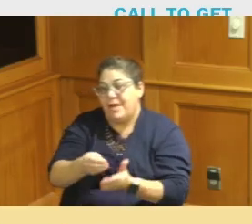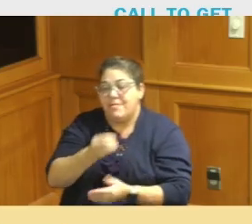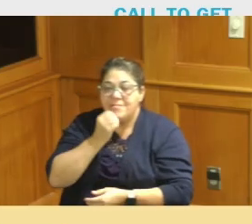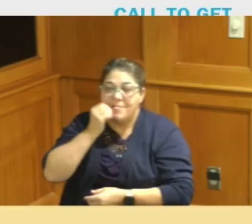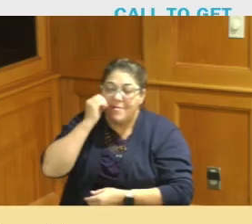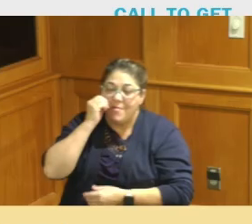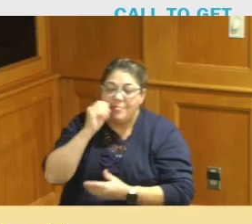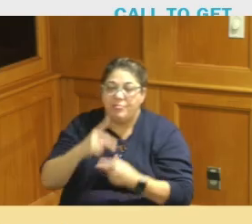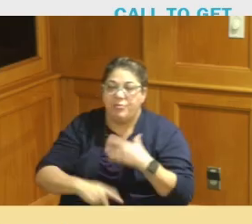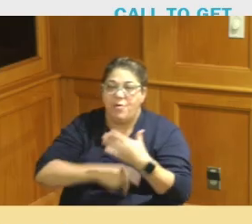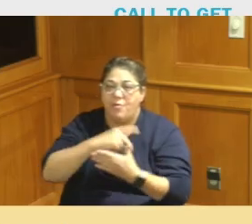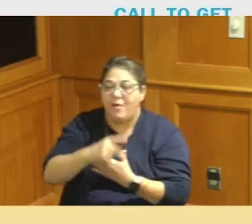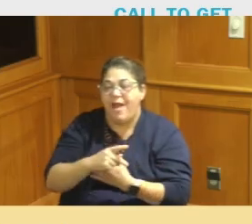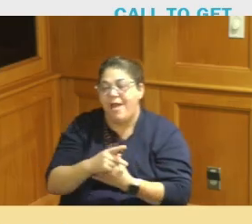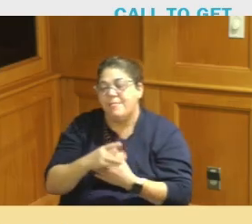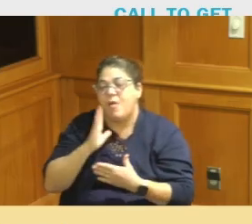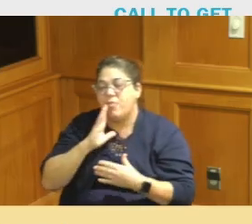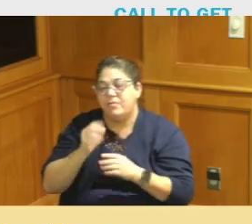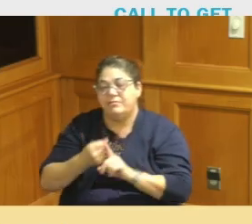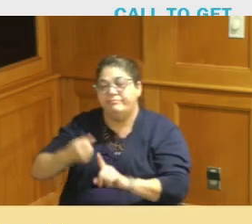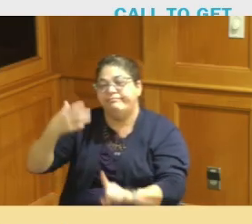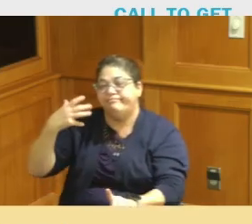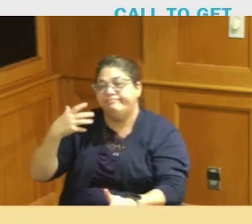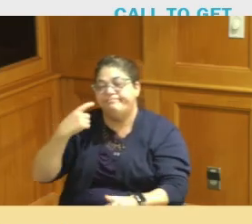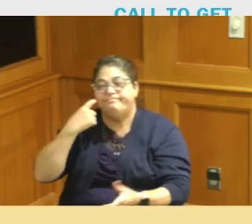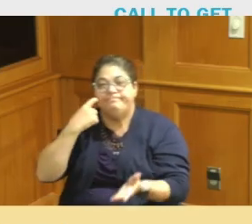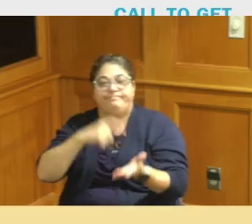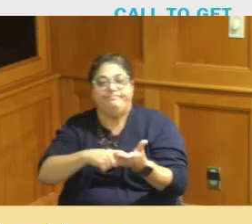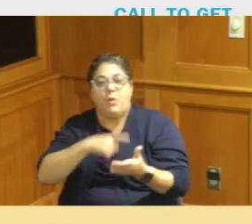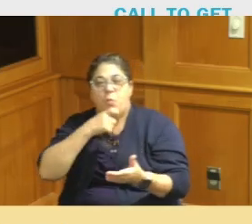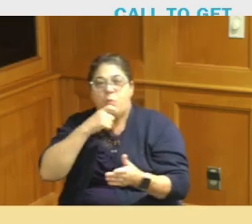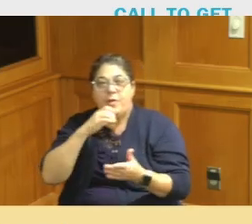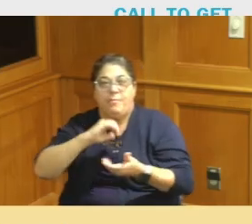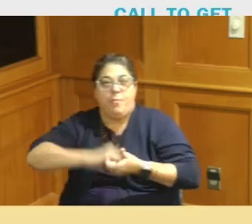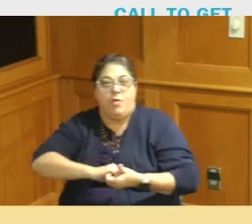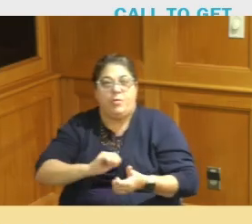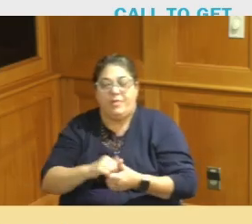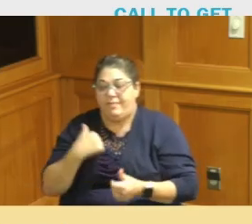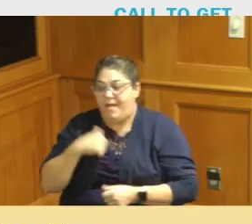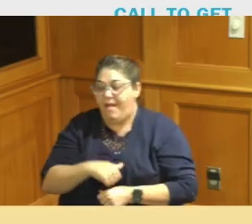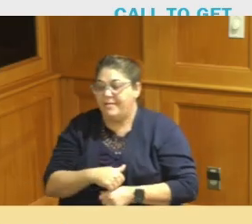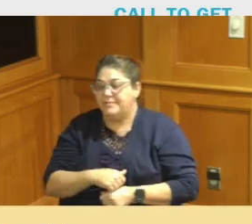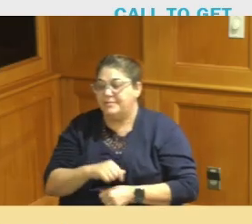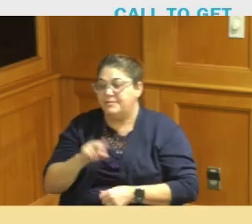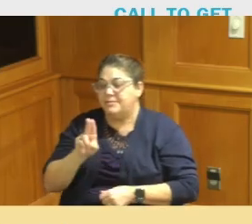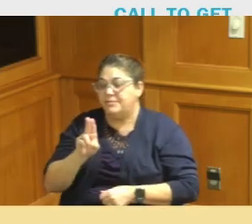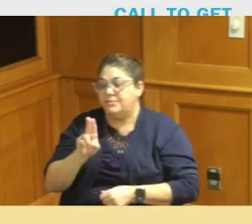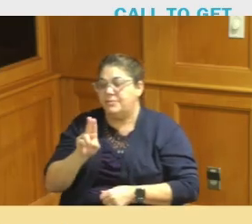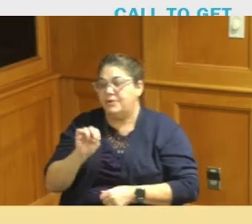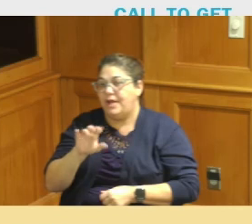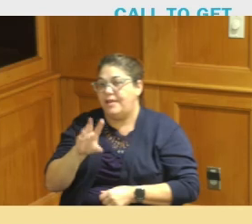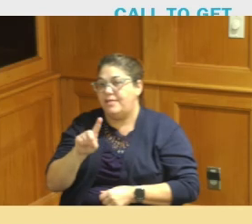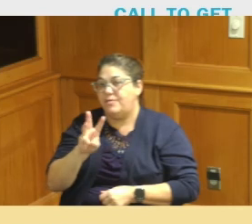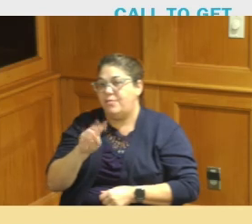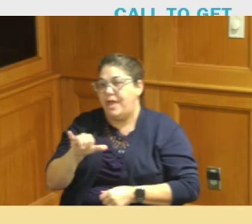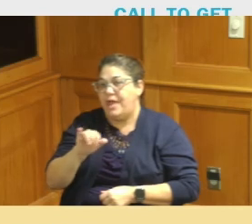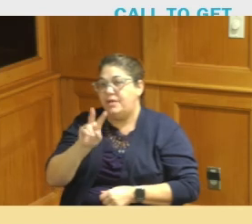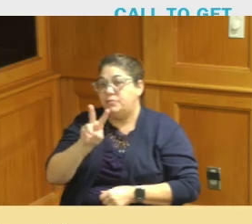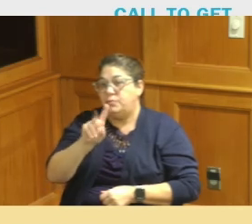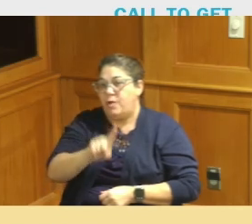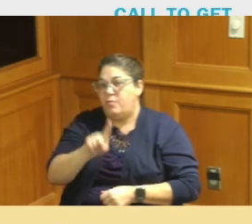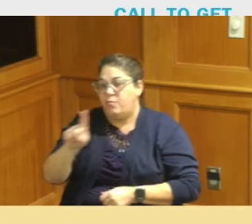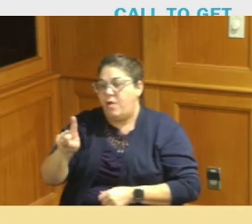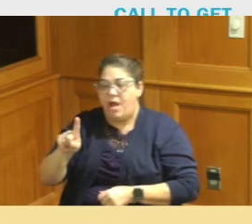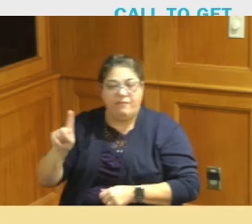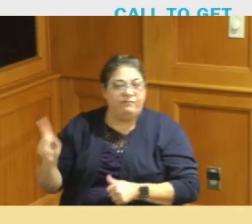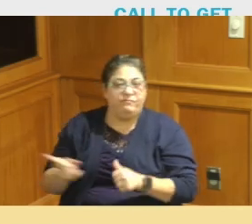detail about in the forthcoming slides. But again, I want to acknowledge our partners up front. First, United Way 211 is the initial